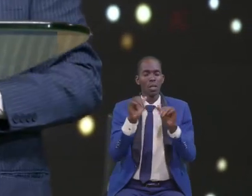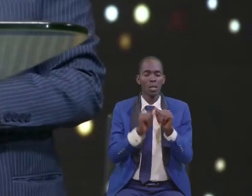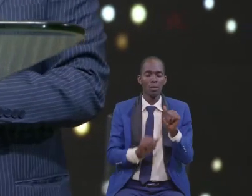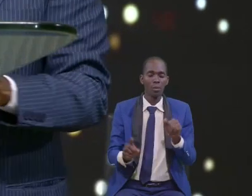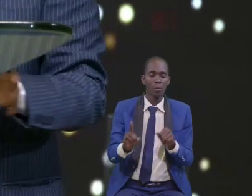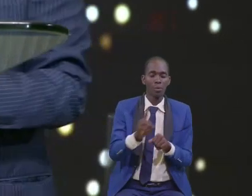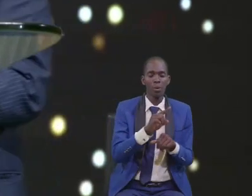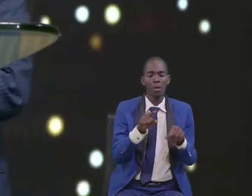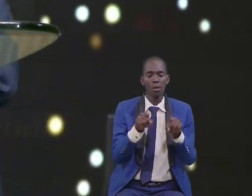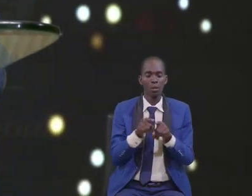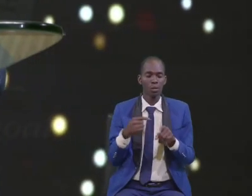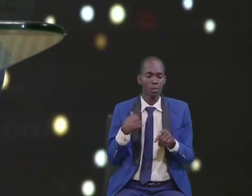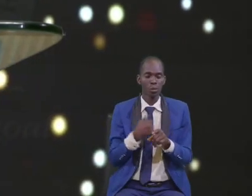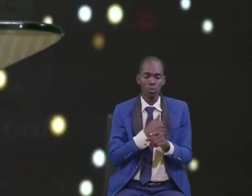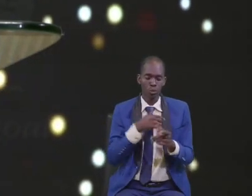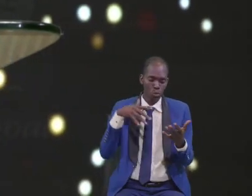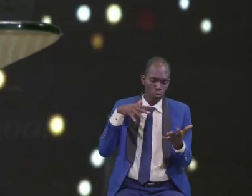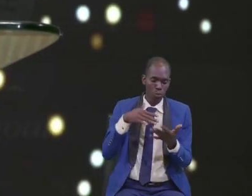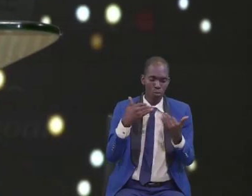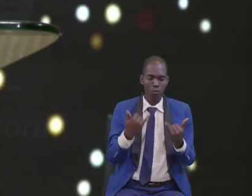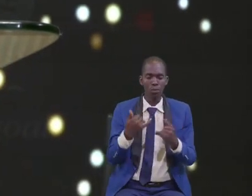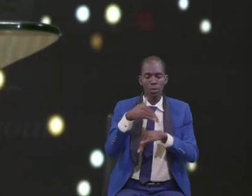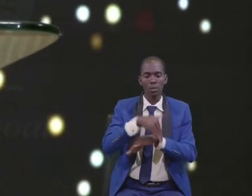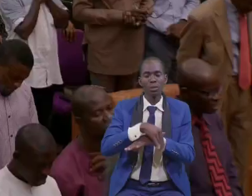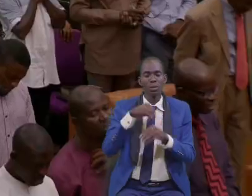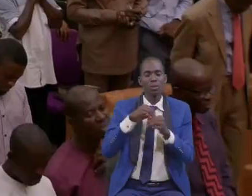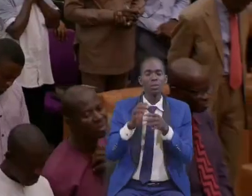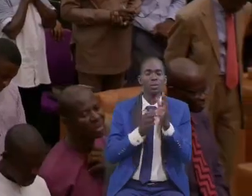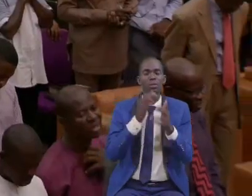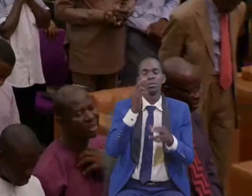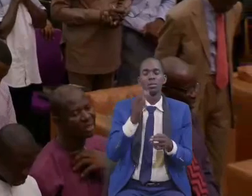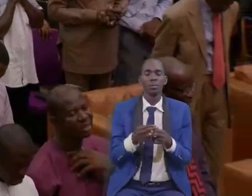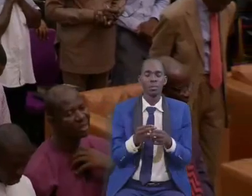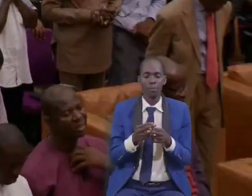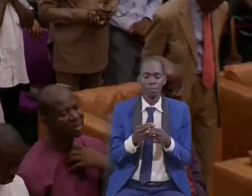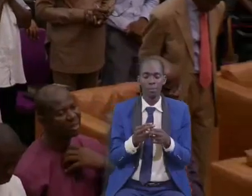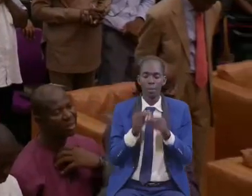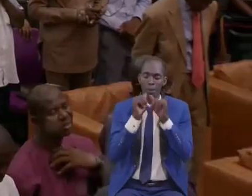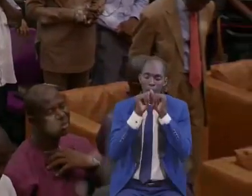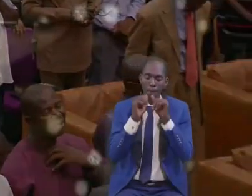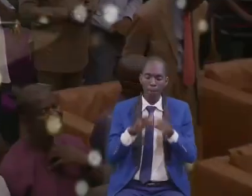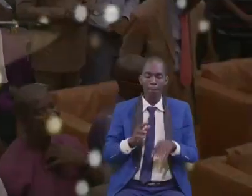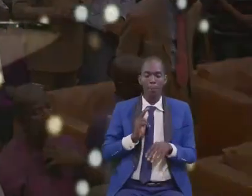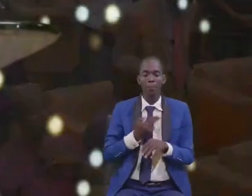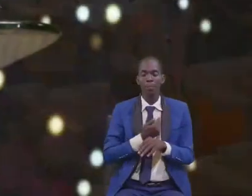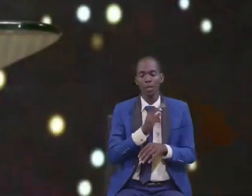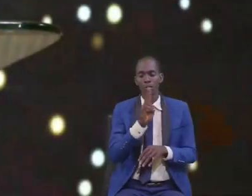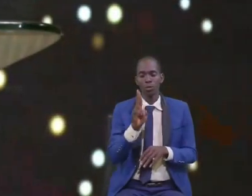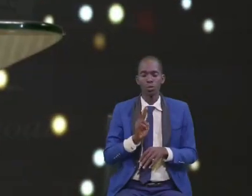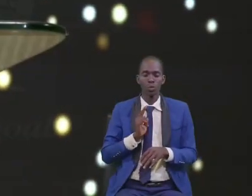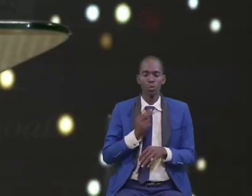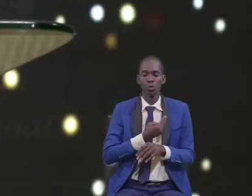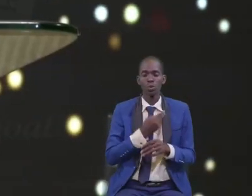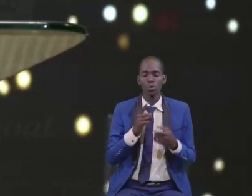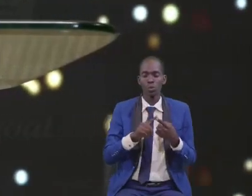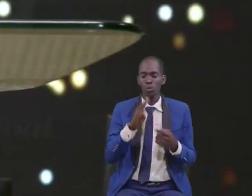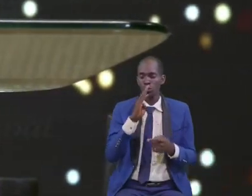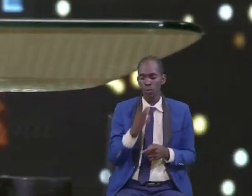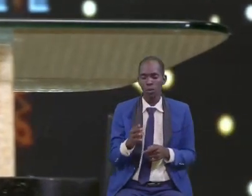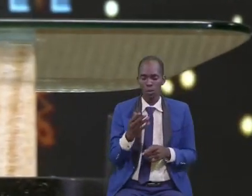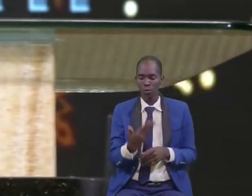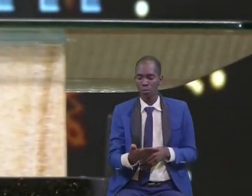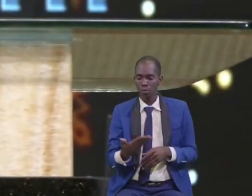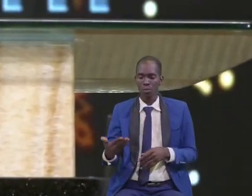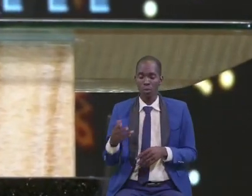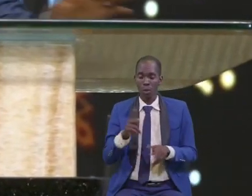everyone as we study tonight in Jesus' name. Bless us and use us to be instruments of blessing